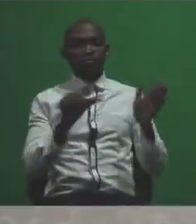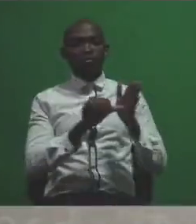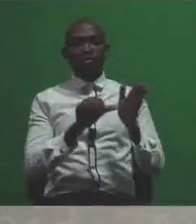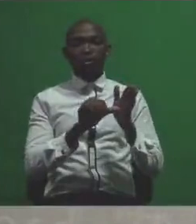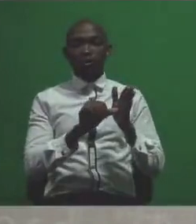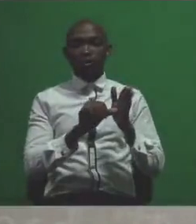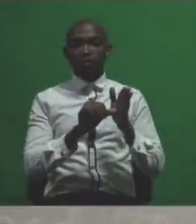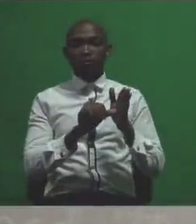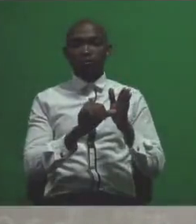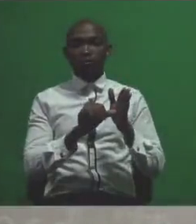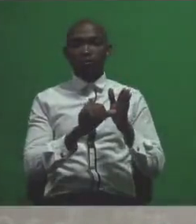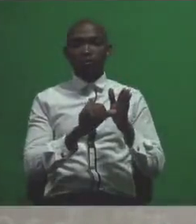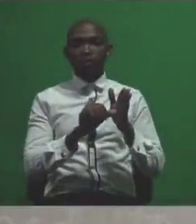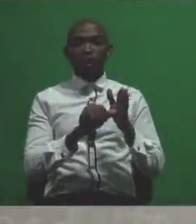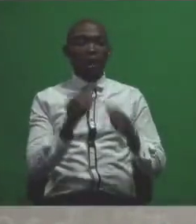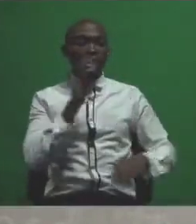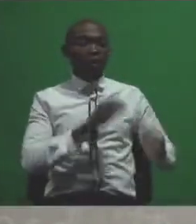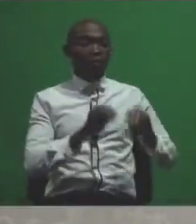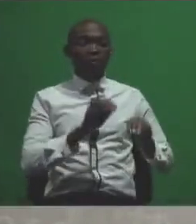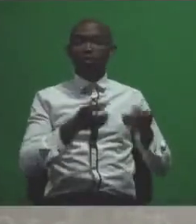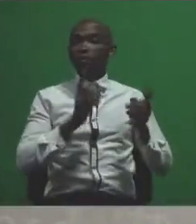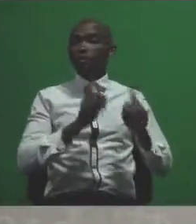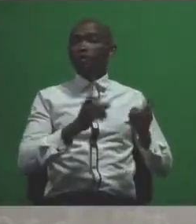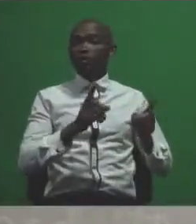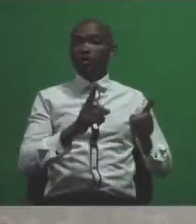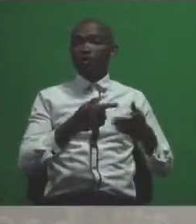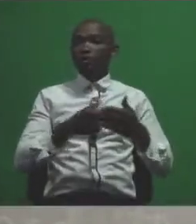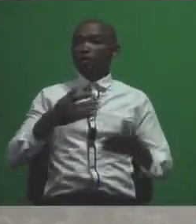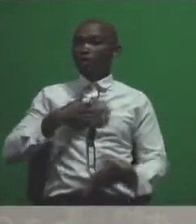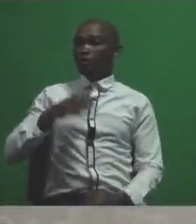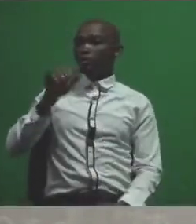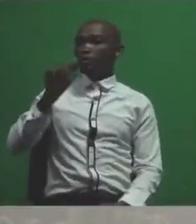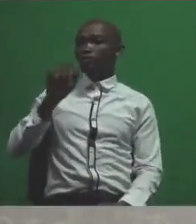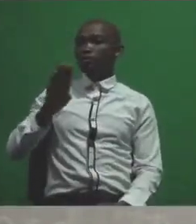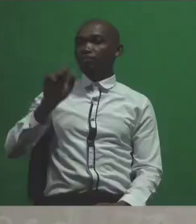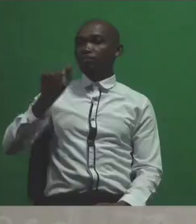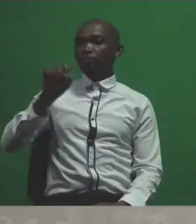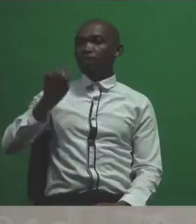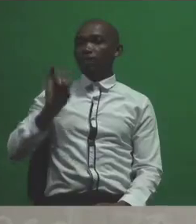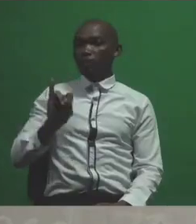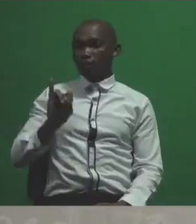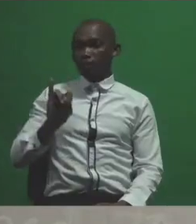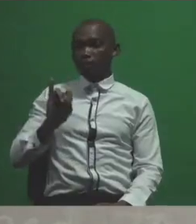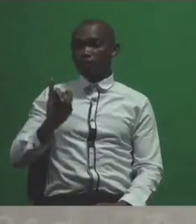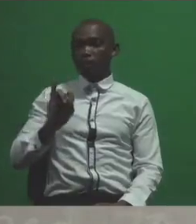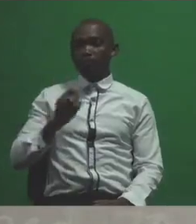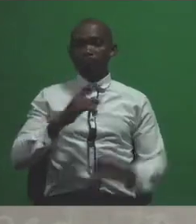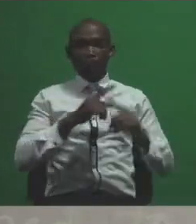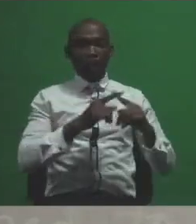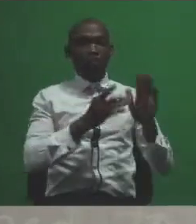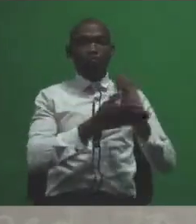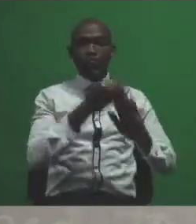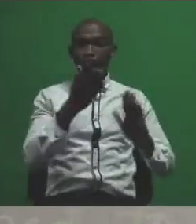I'm your chemistry teacher by the name Zabas Mdungi Mohammed. Once again we meet